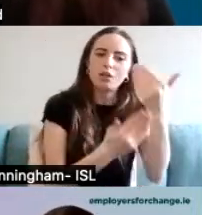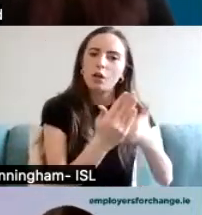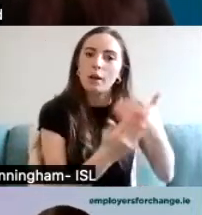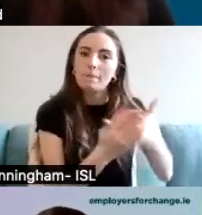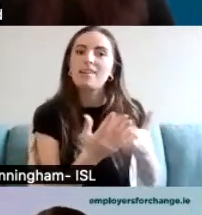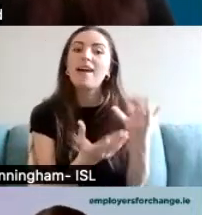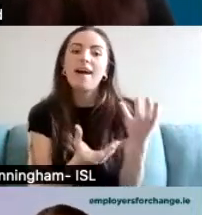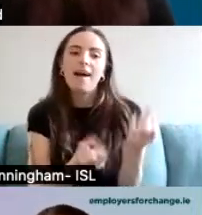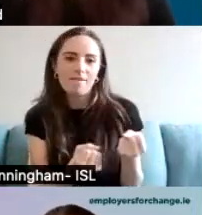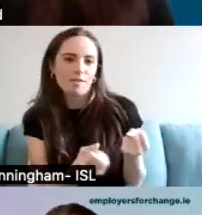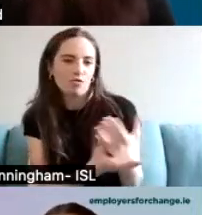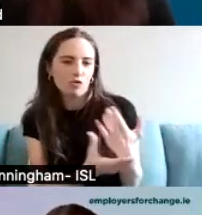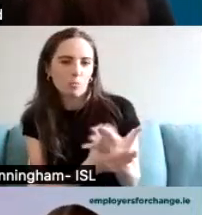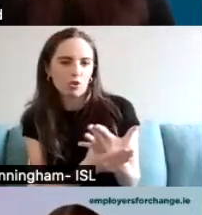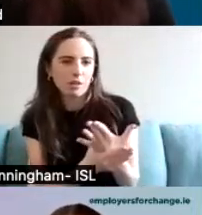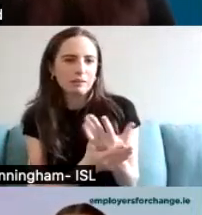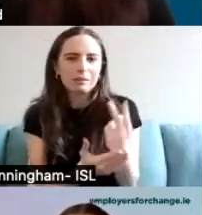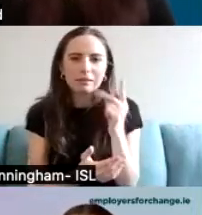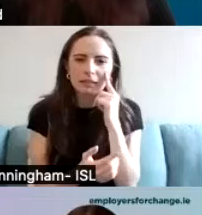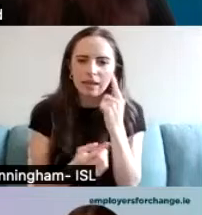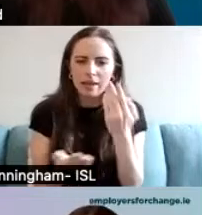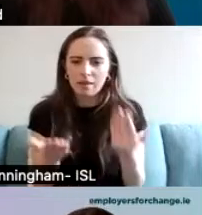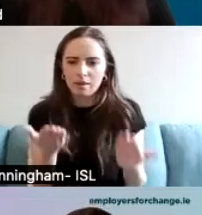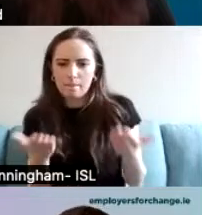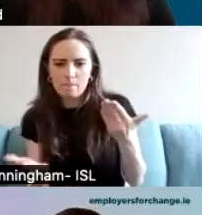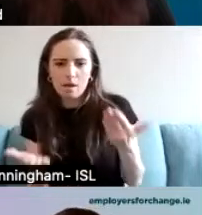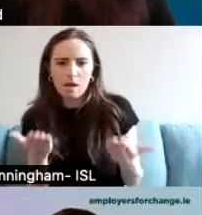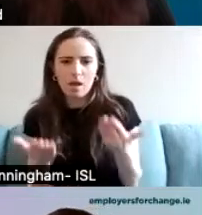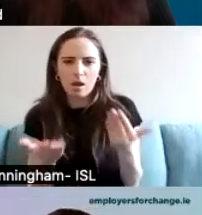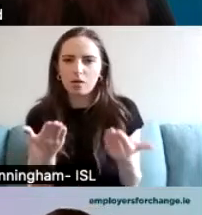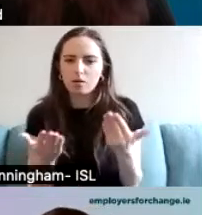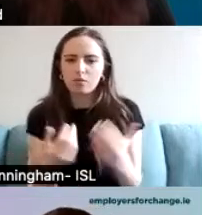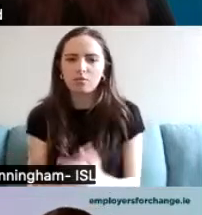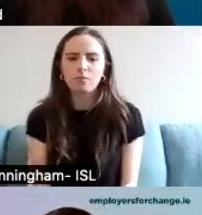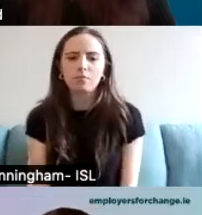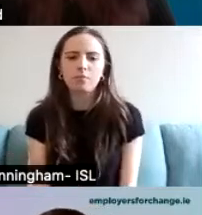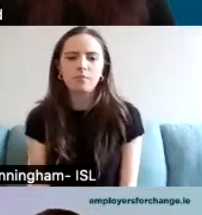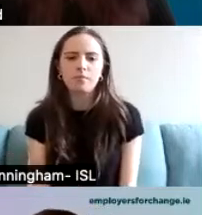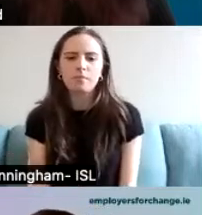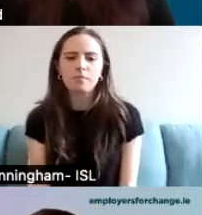the tips and stuff, I think to see the actual impact